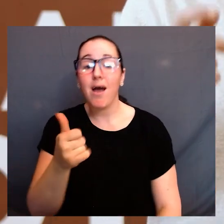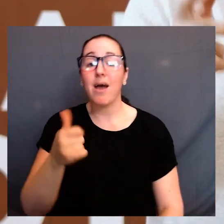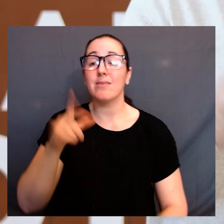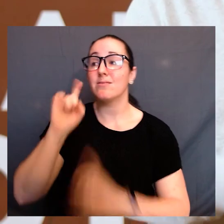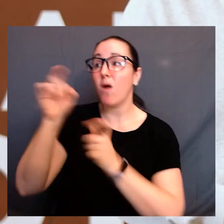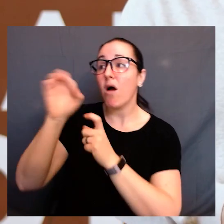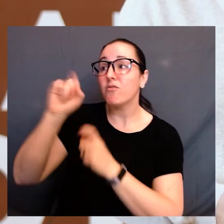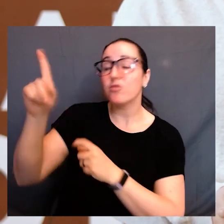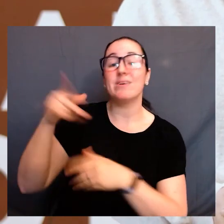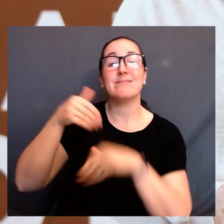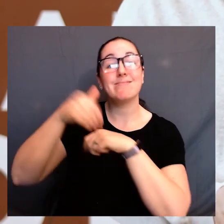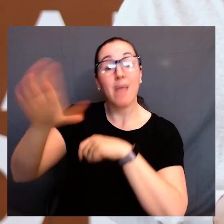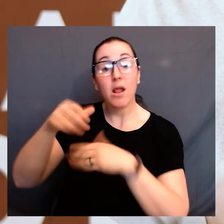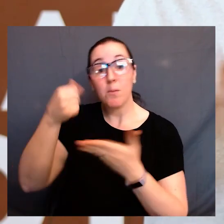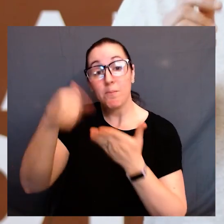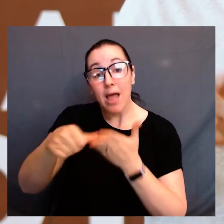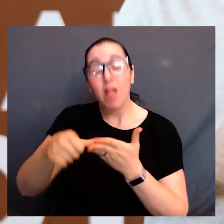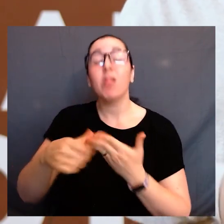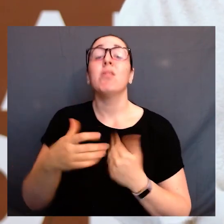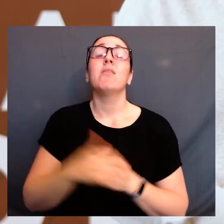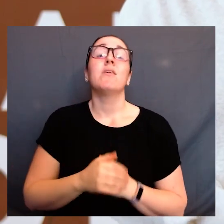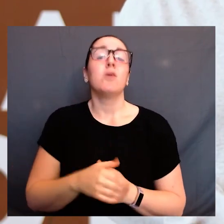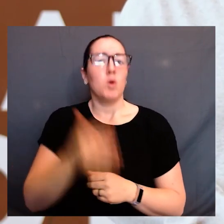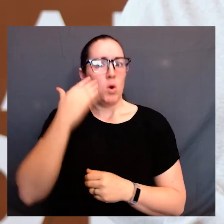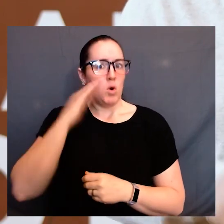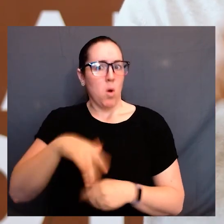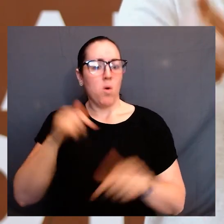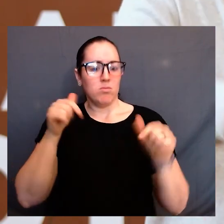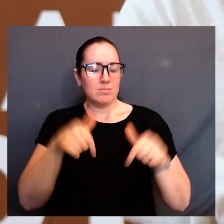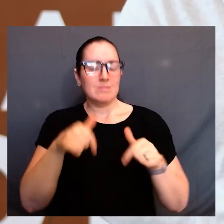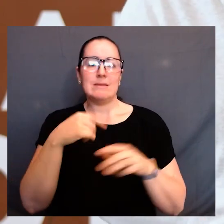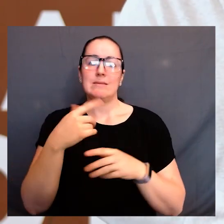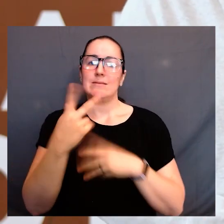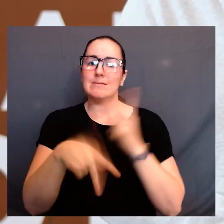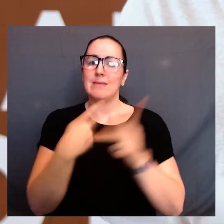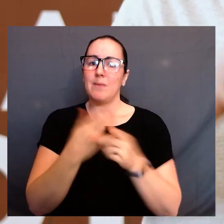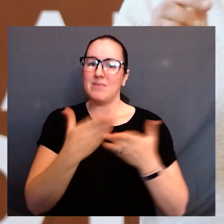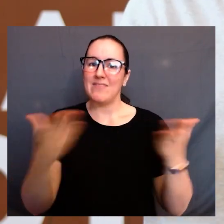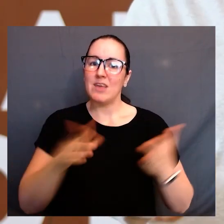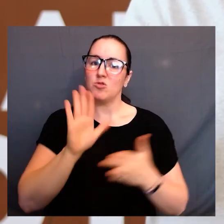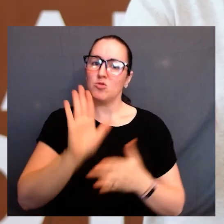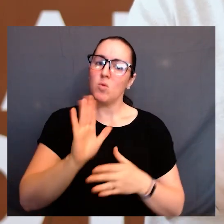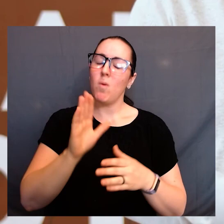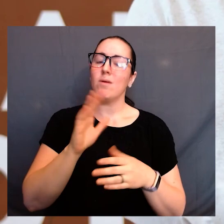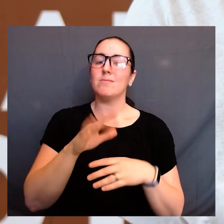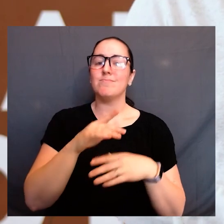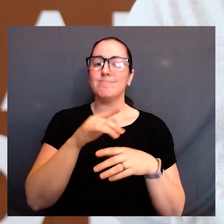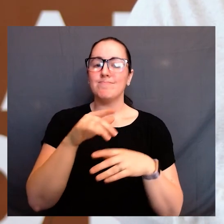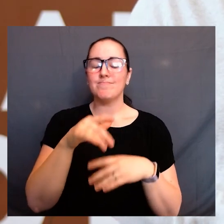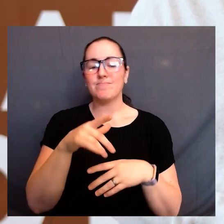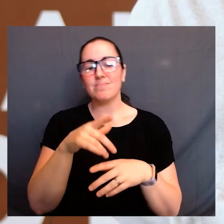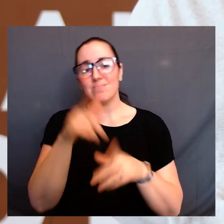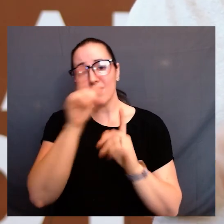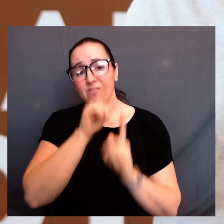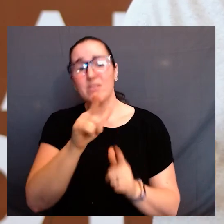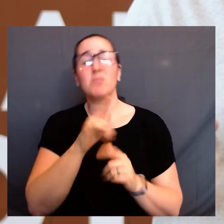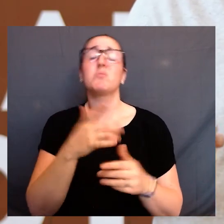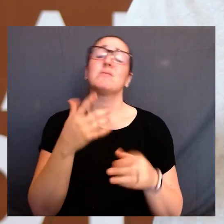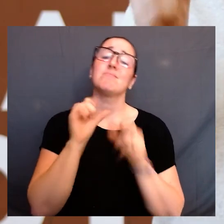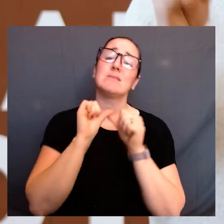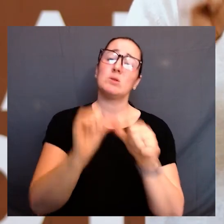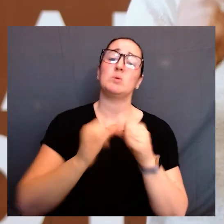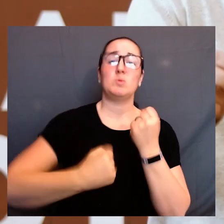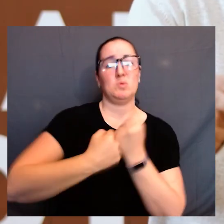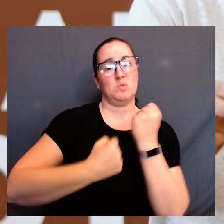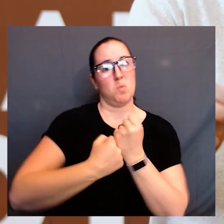give, or doing it in the Pure Heart app, know that these are the types of things that your faithfulness is continuing to go to support. Be